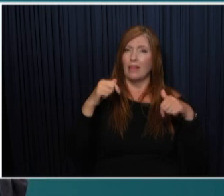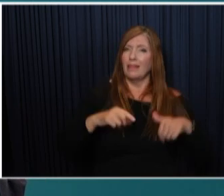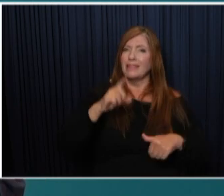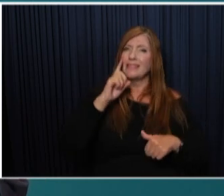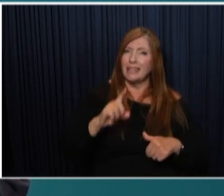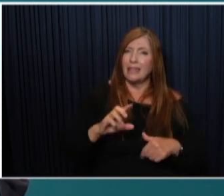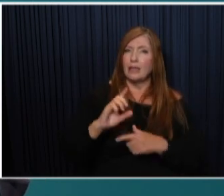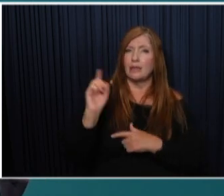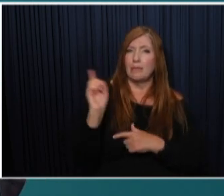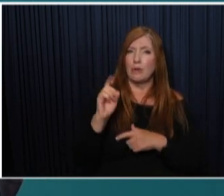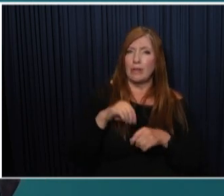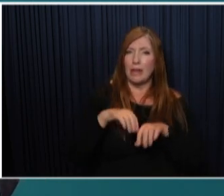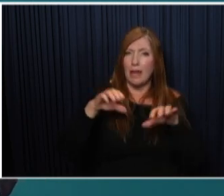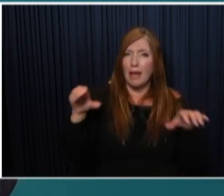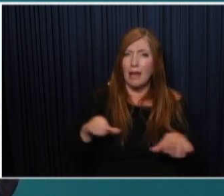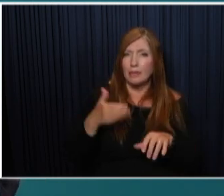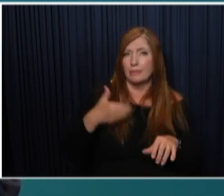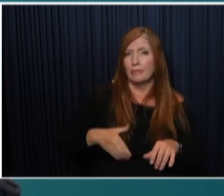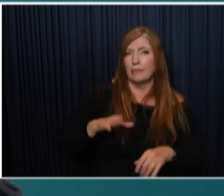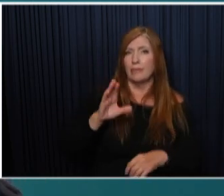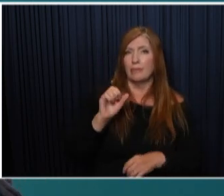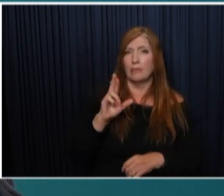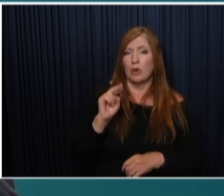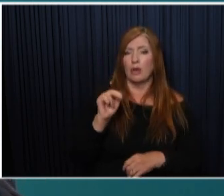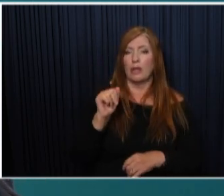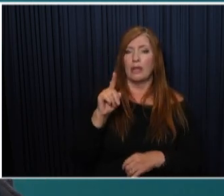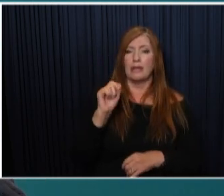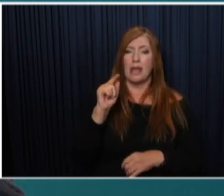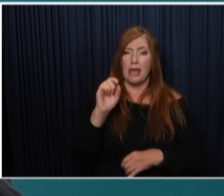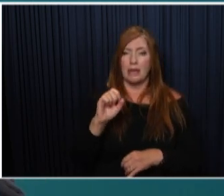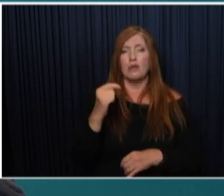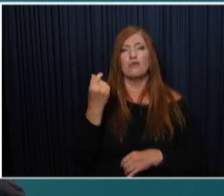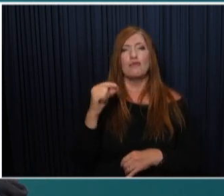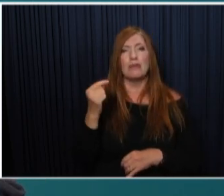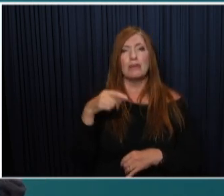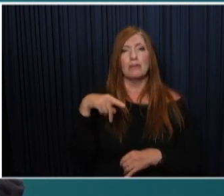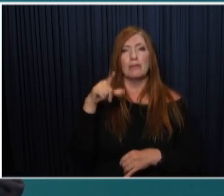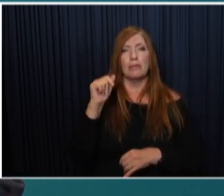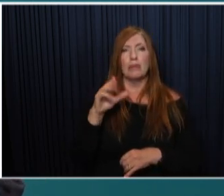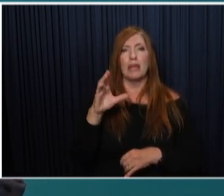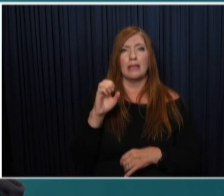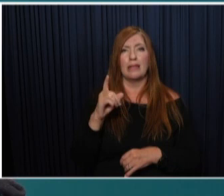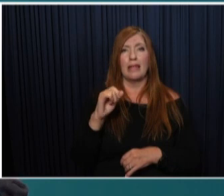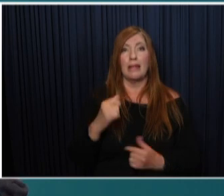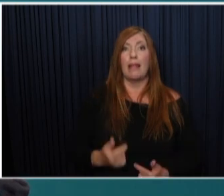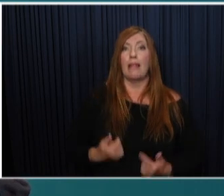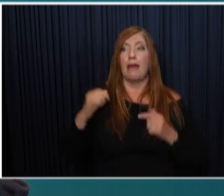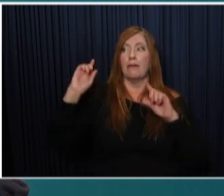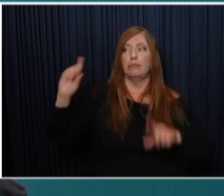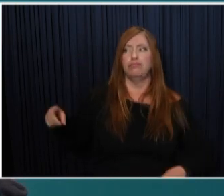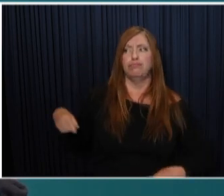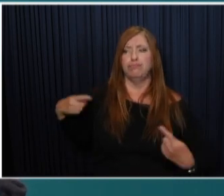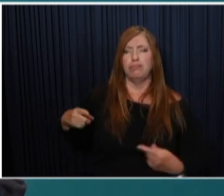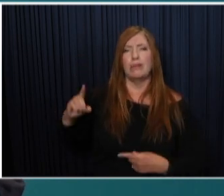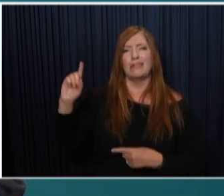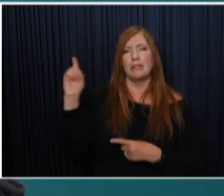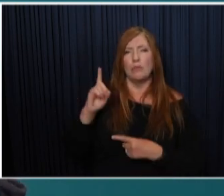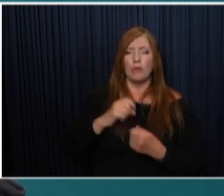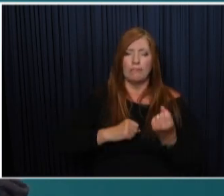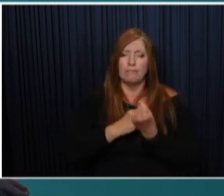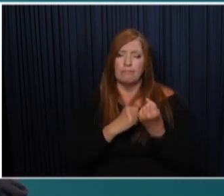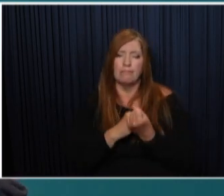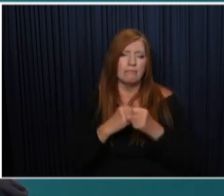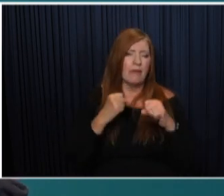in action. My name is Bernadette Greene-Placentia. I am a lifelong Democrat, and I've been fighting for democratic values and